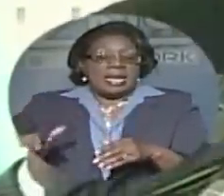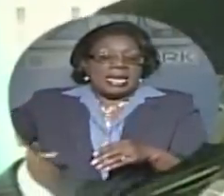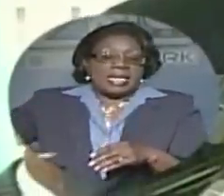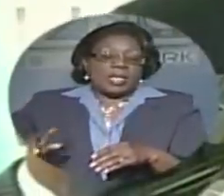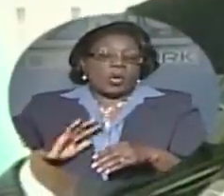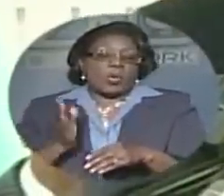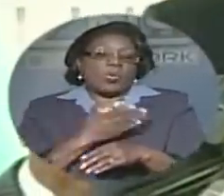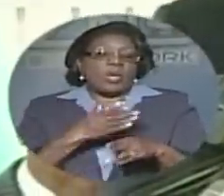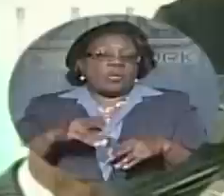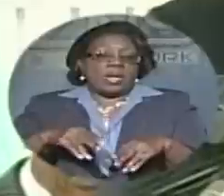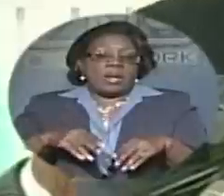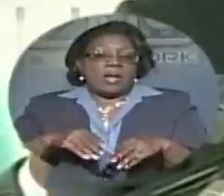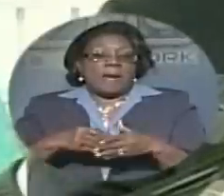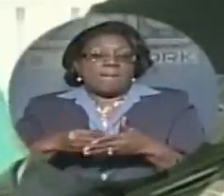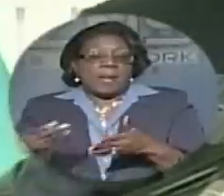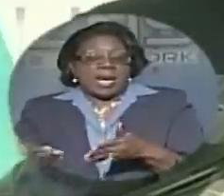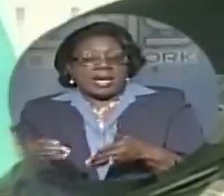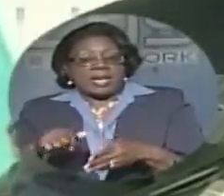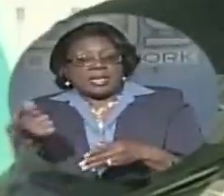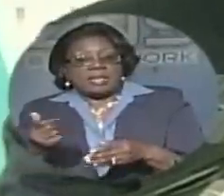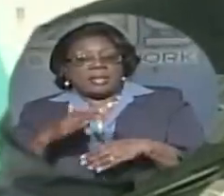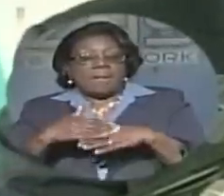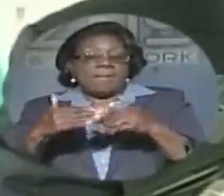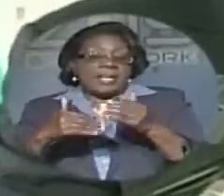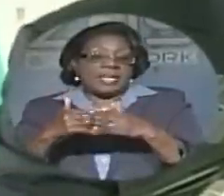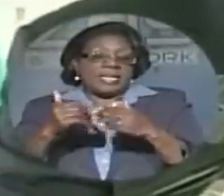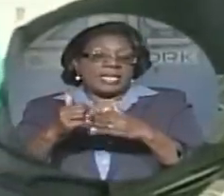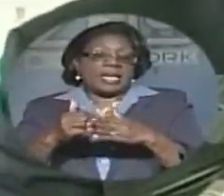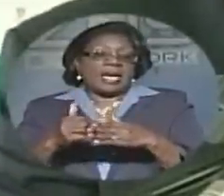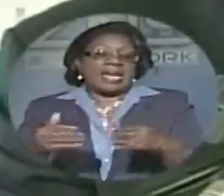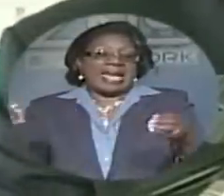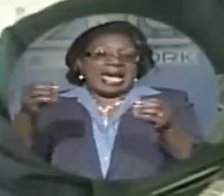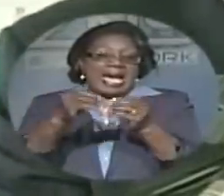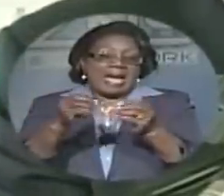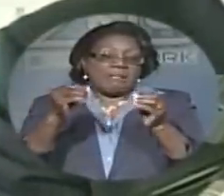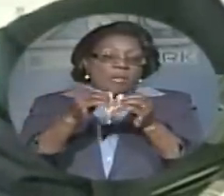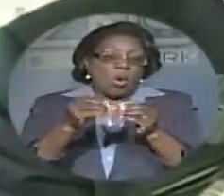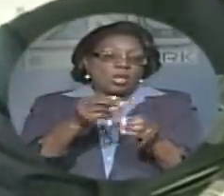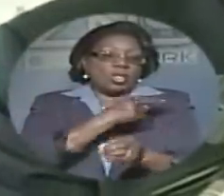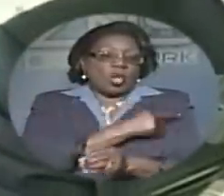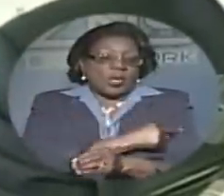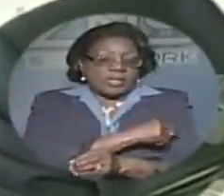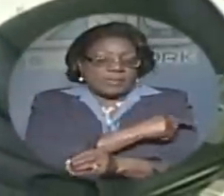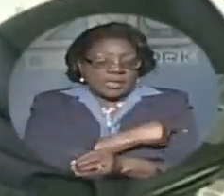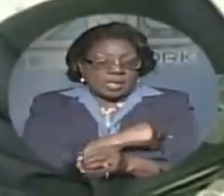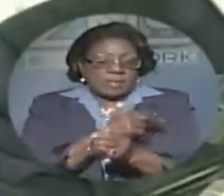Freeport Inn or the Island Palm and demolish it and create the additional space that you need on the site.